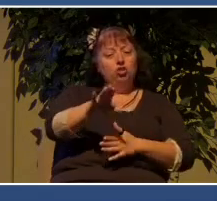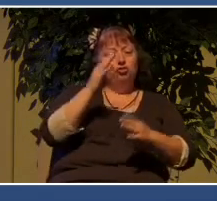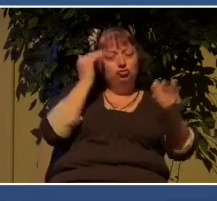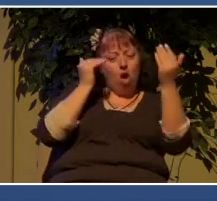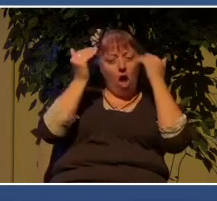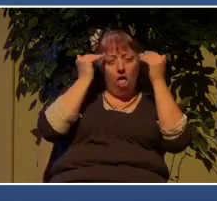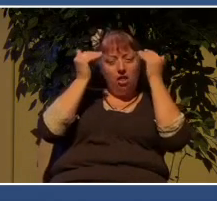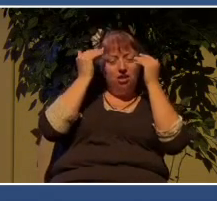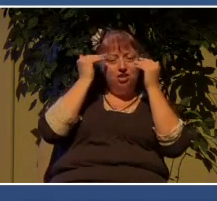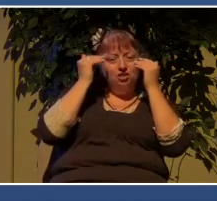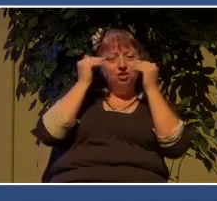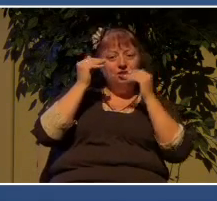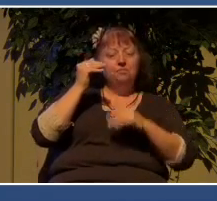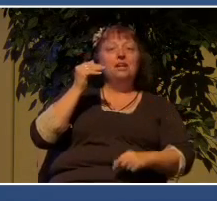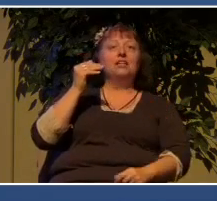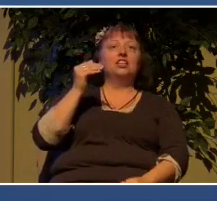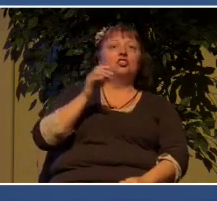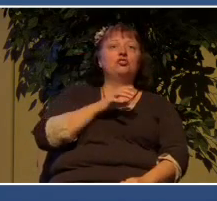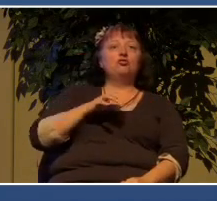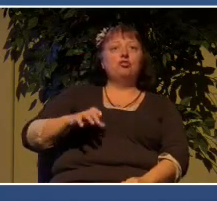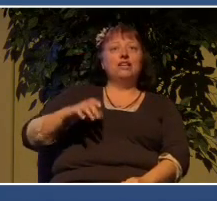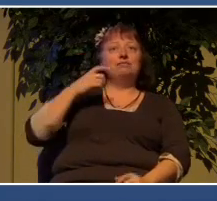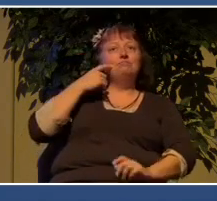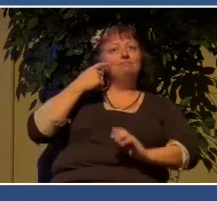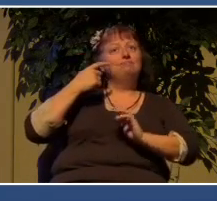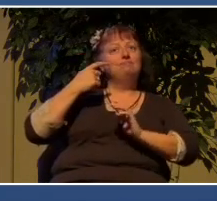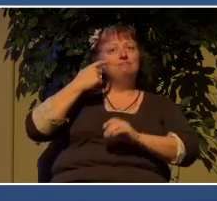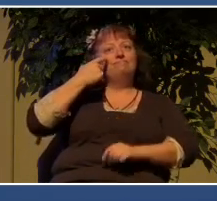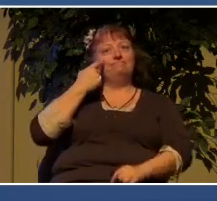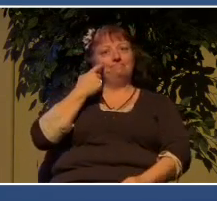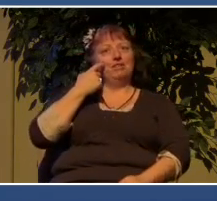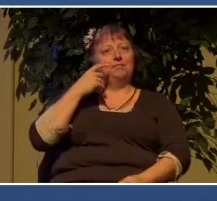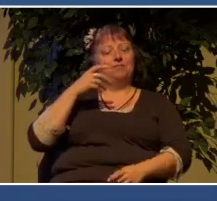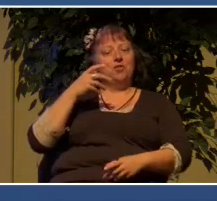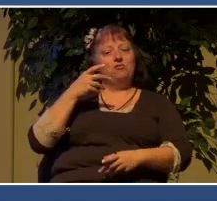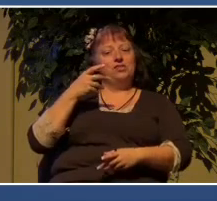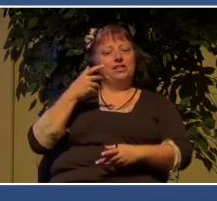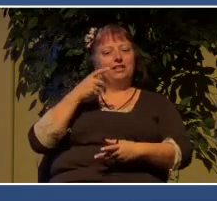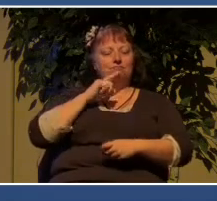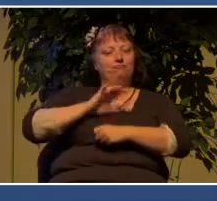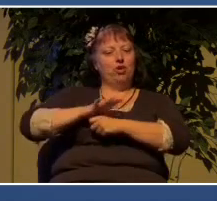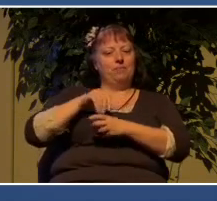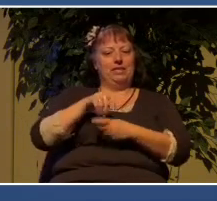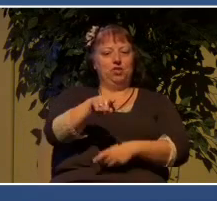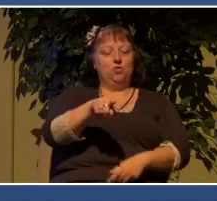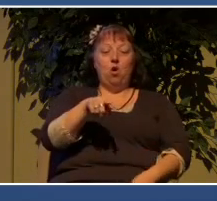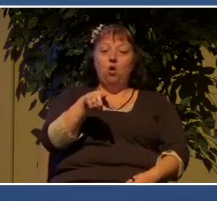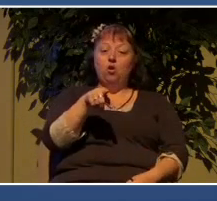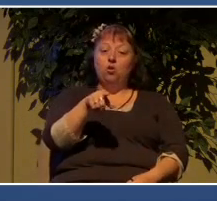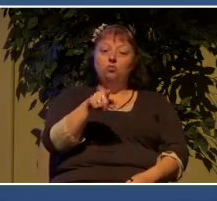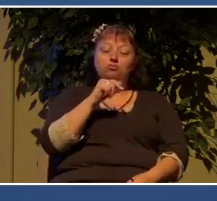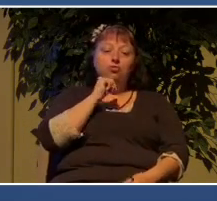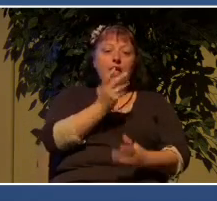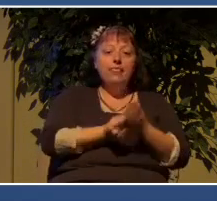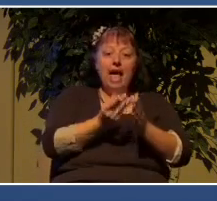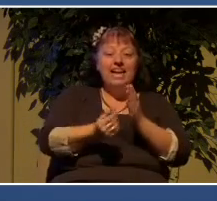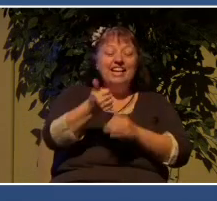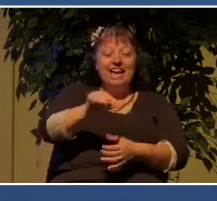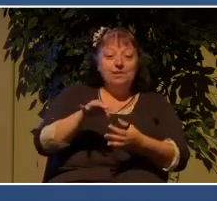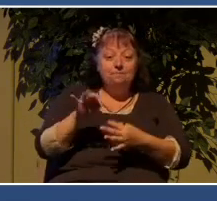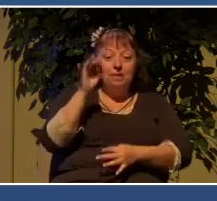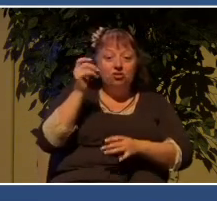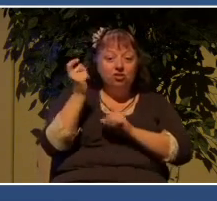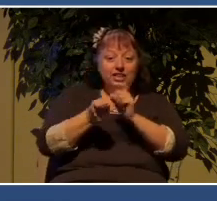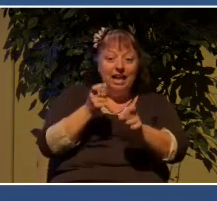was confirmed in you. Therefore, you do not lack any spiritual gift as you eagerly wait for the